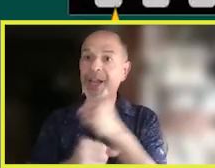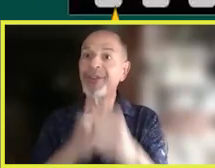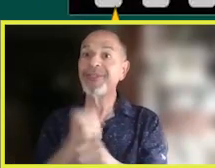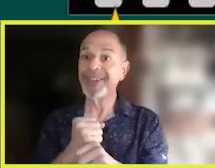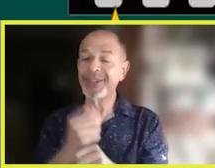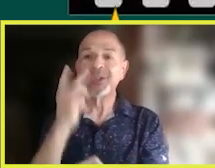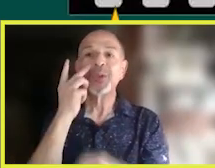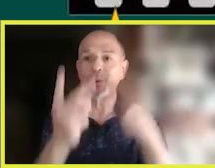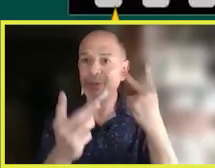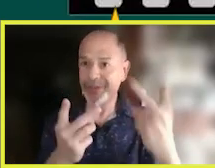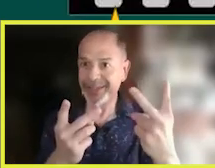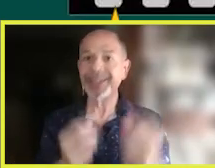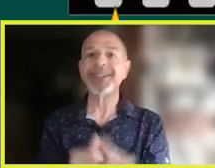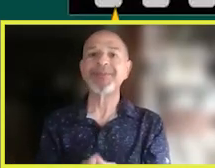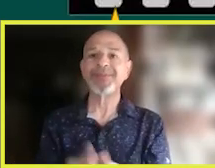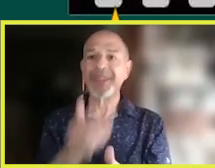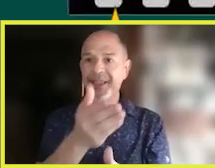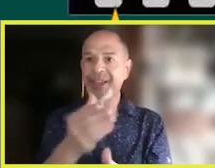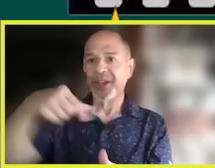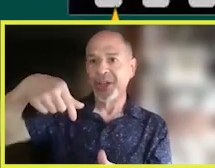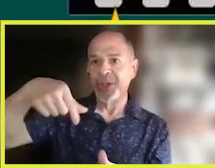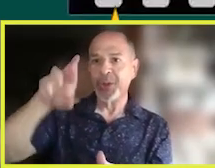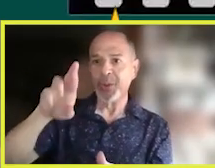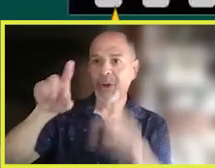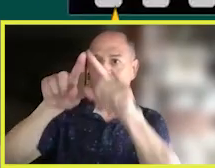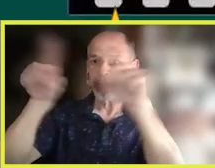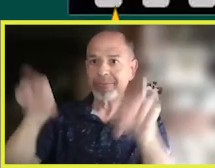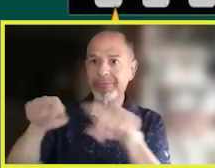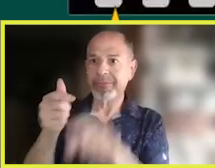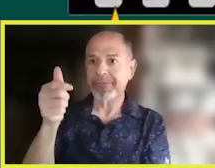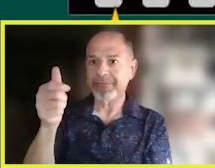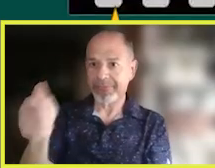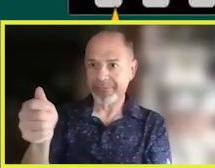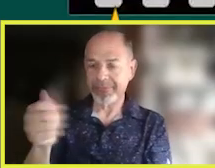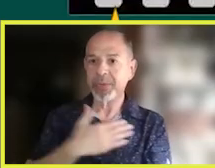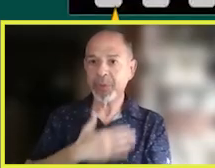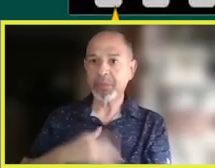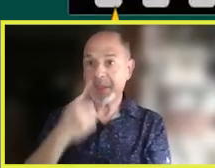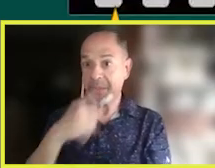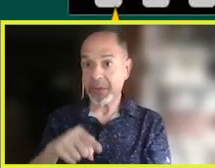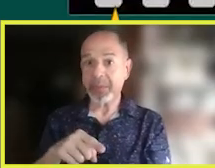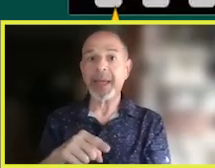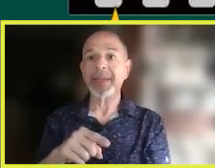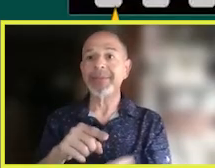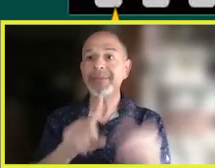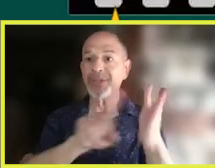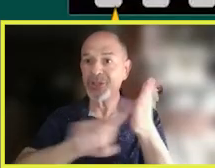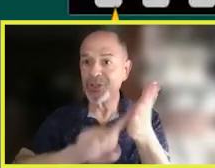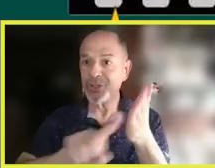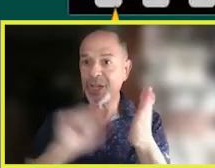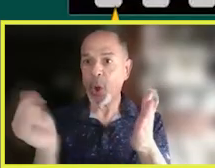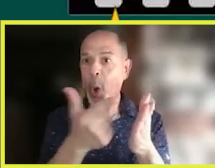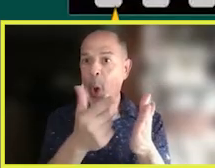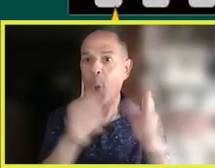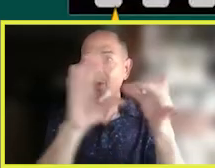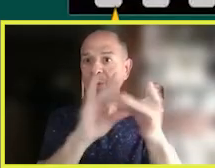of Ripon staff, some friends in the community. So check out all of our stories. On this slide, we have